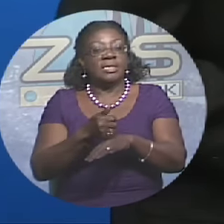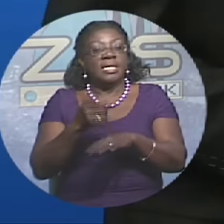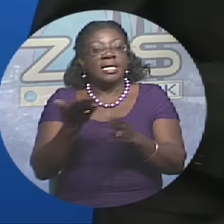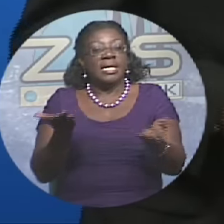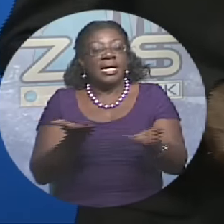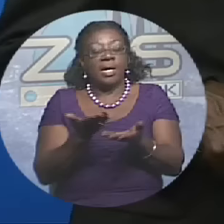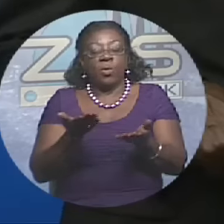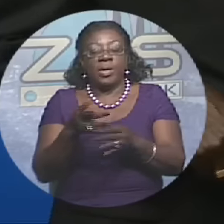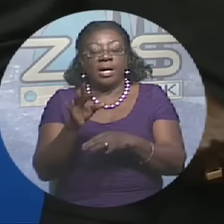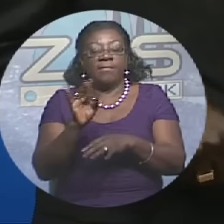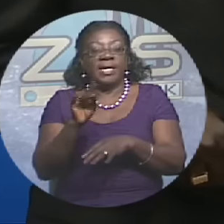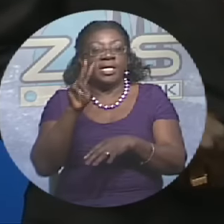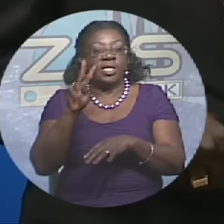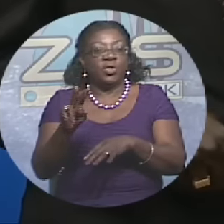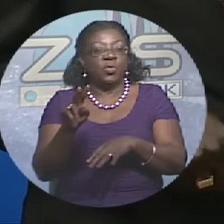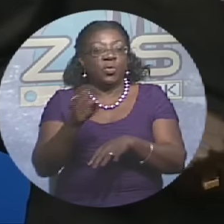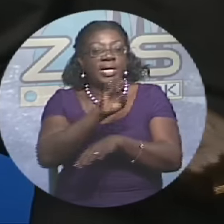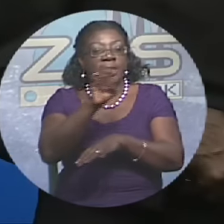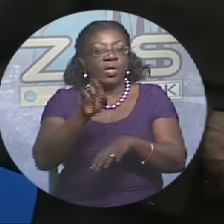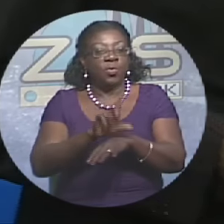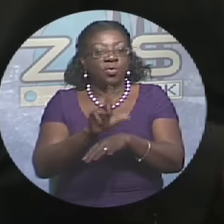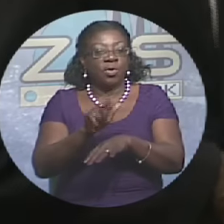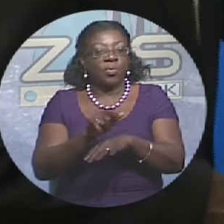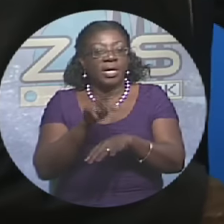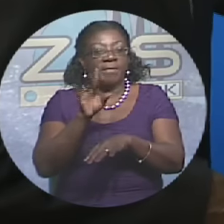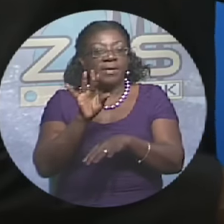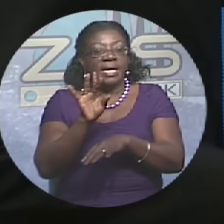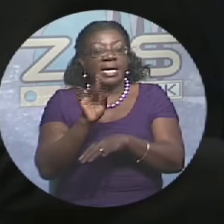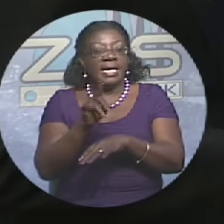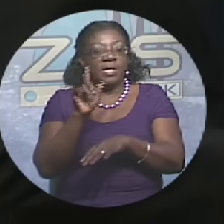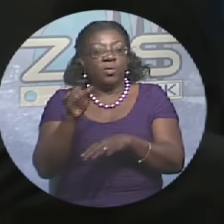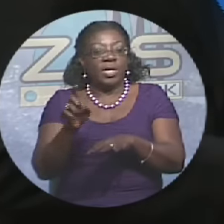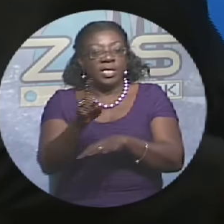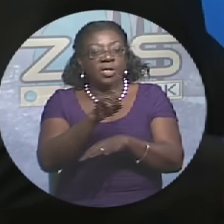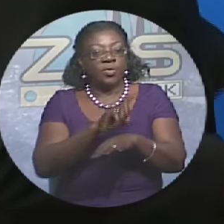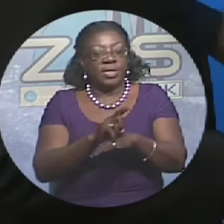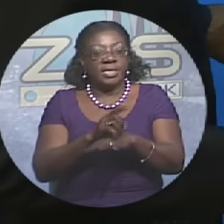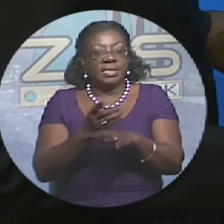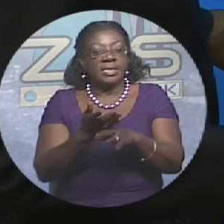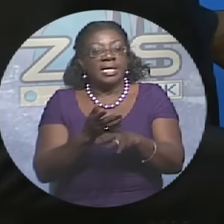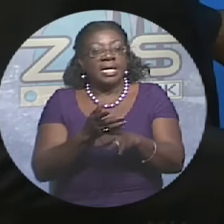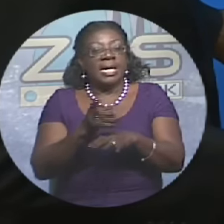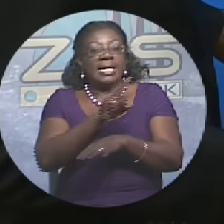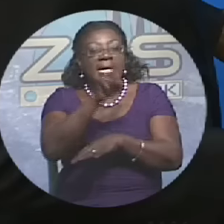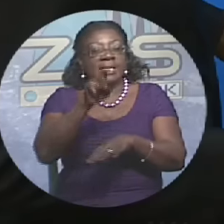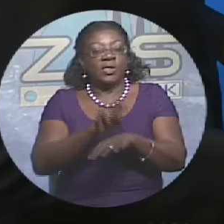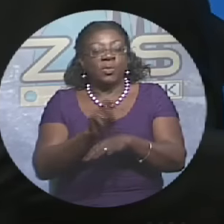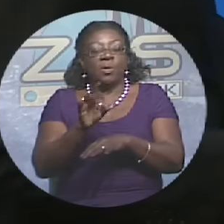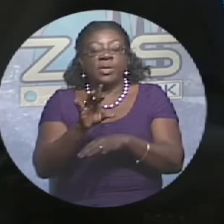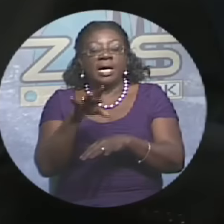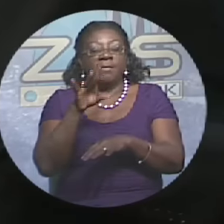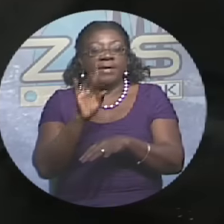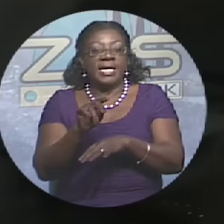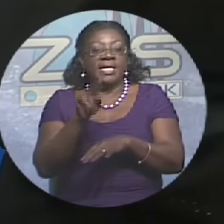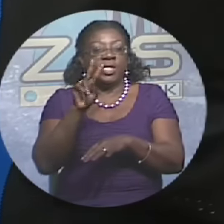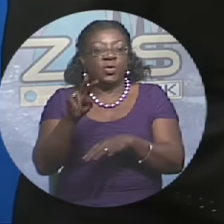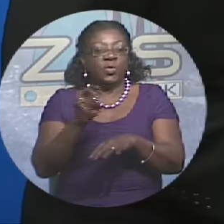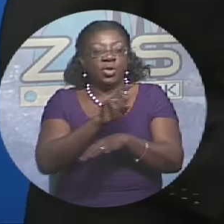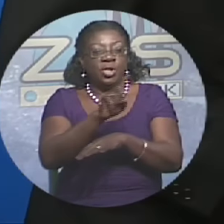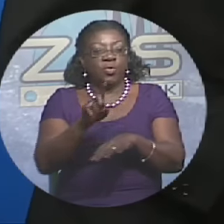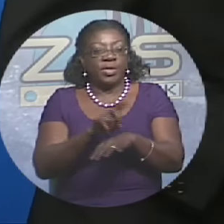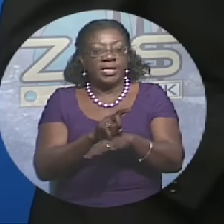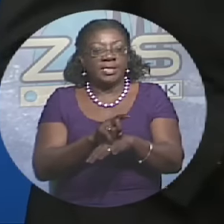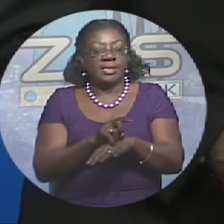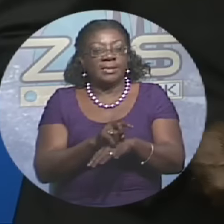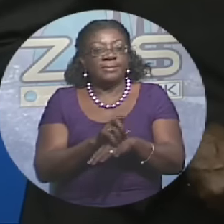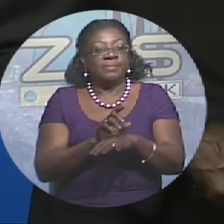Island 81, also in Roxanne, Eleuthera, it is 81 degrees. Here in the capital, 82, Fresh Creek, Central Andrews, 81, 80 degrees in Camp